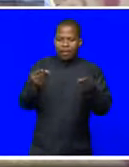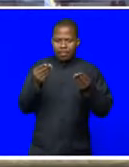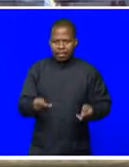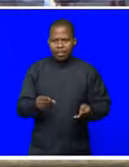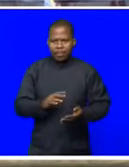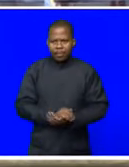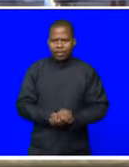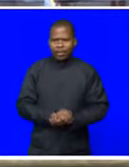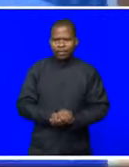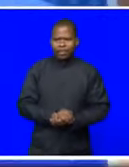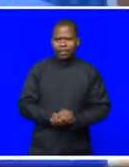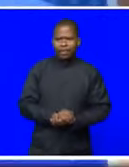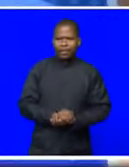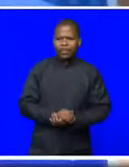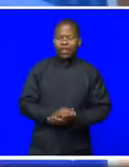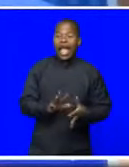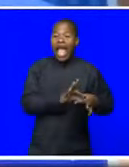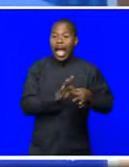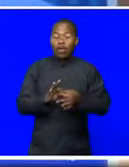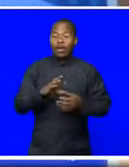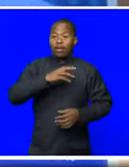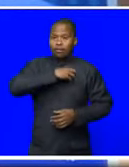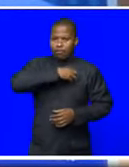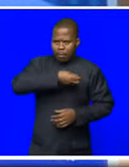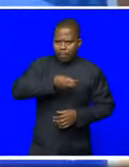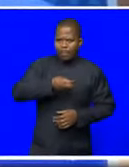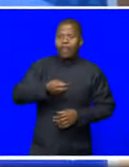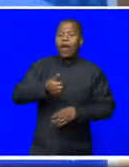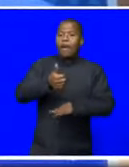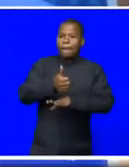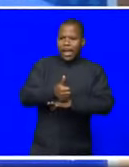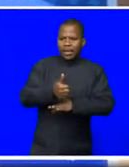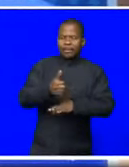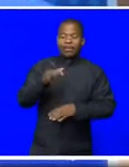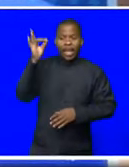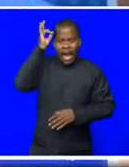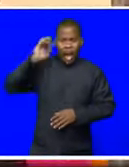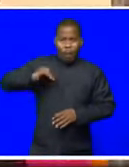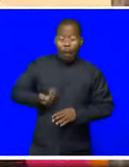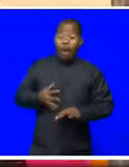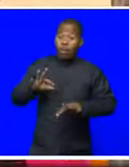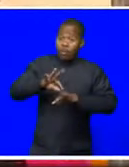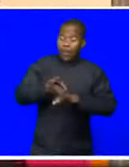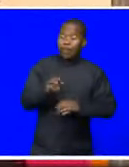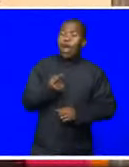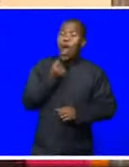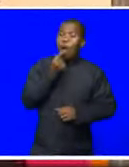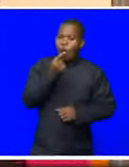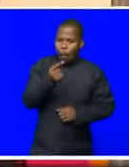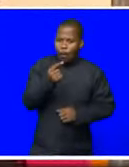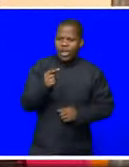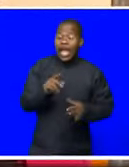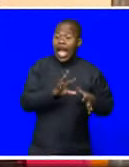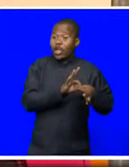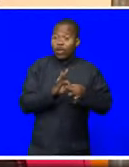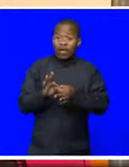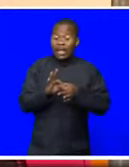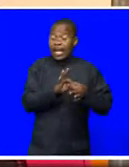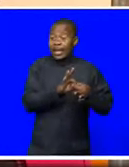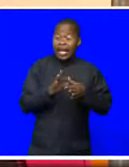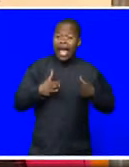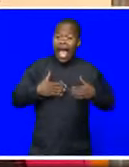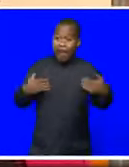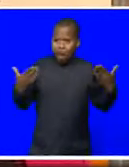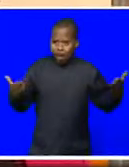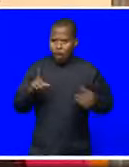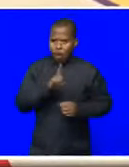Eswatini. The patron of the Eswatini Hospice at home, Inkosikati Langangaza, says it remains the organization's top priority to see the nation joining